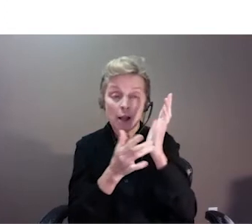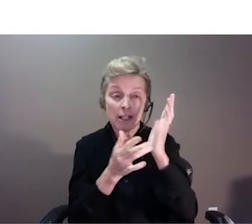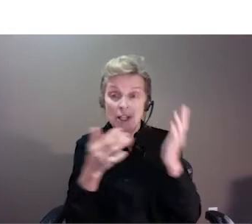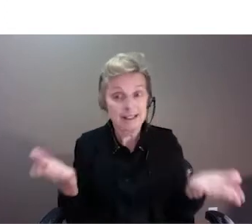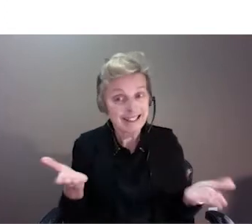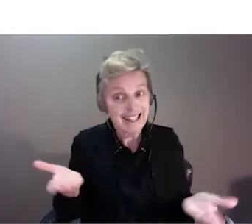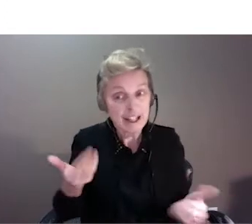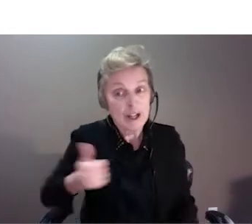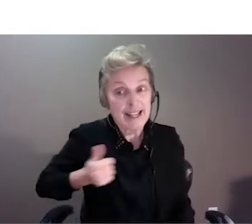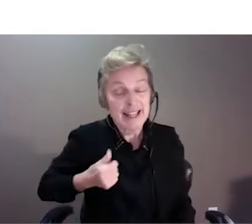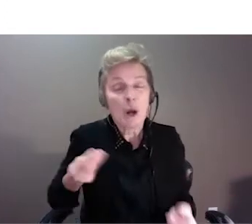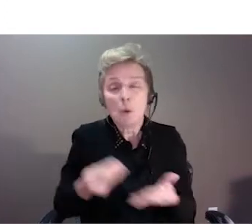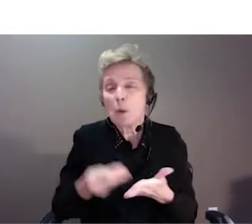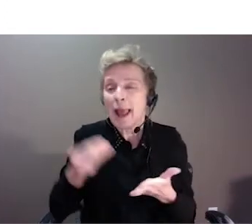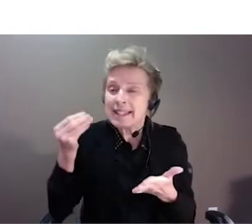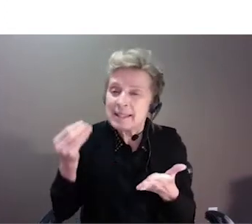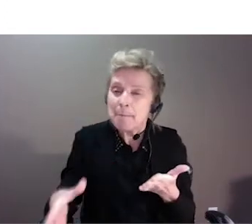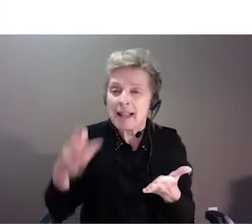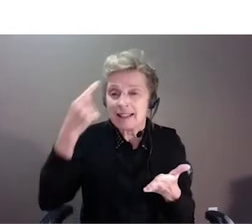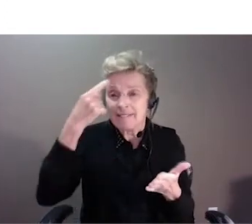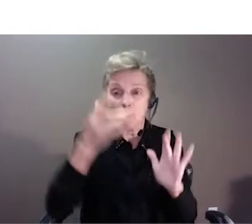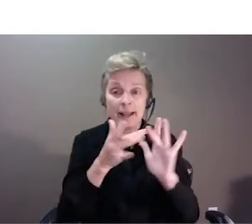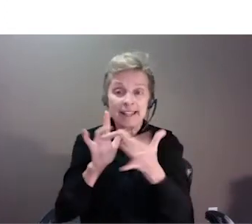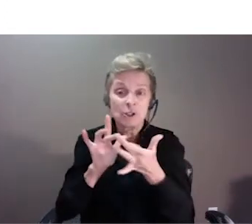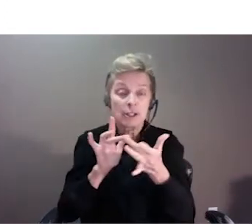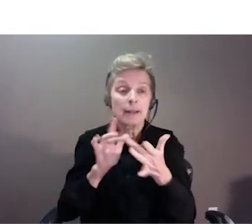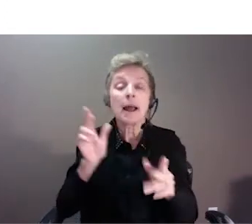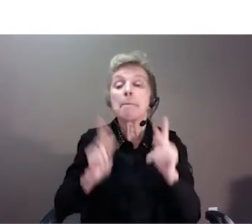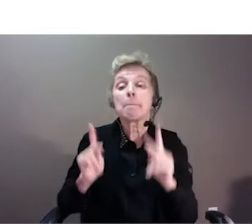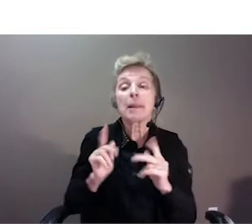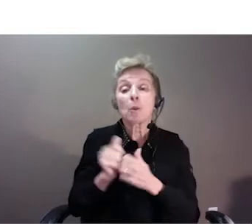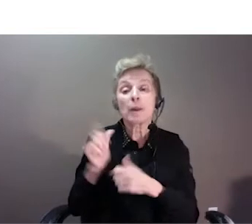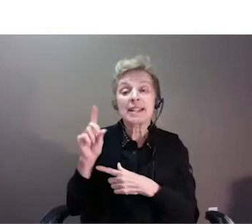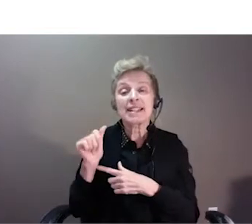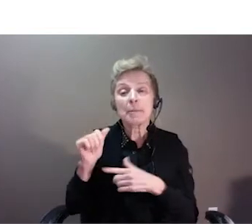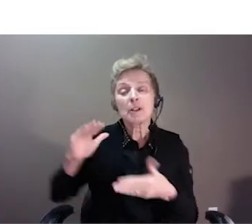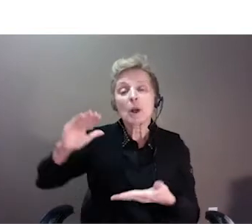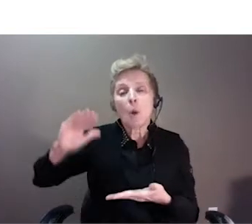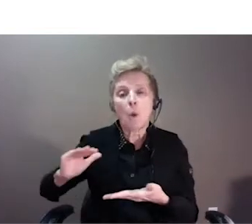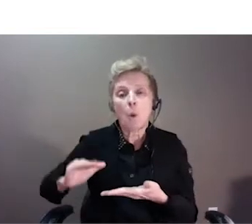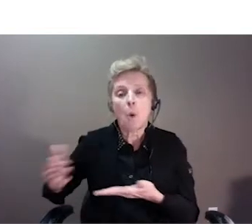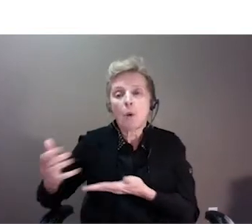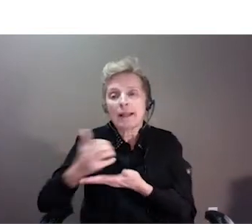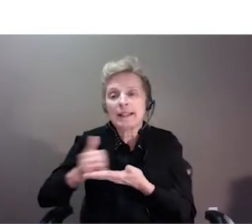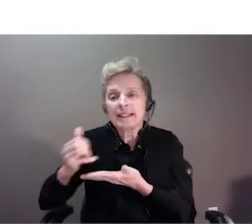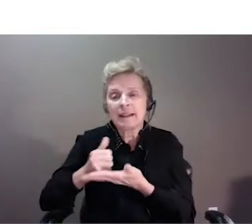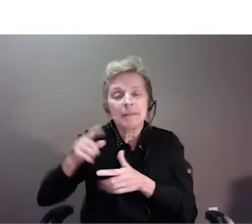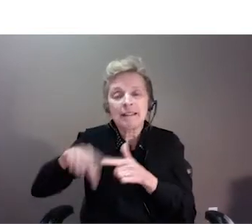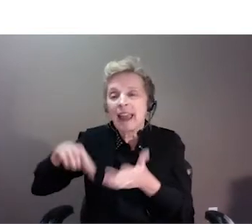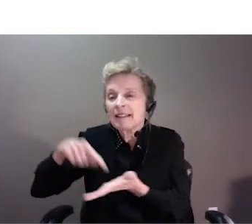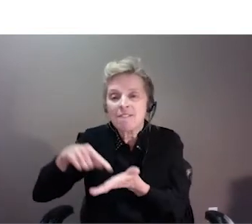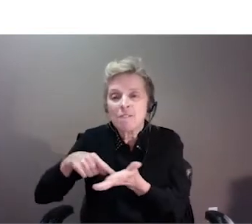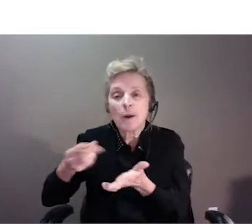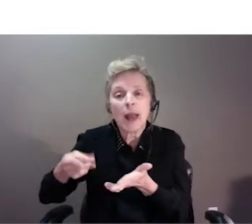countries when it comes to the internet. People with disabilities, on average, are on the lower levels of income and affordability of tech and the